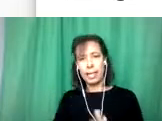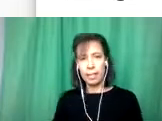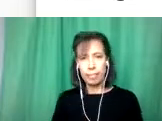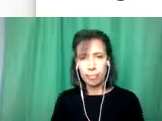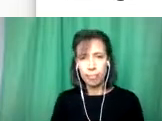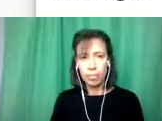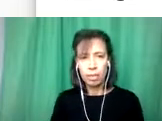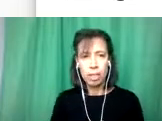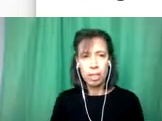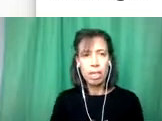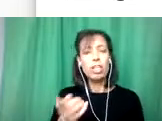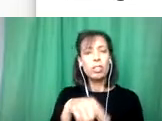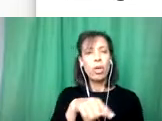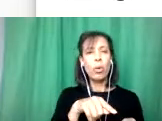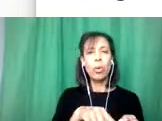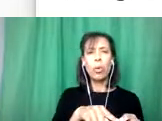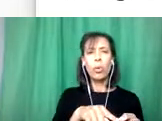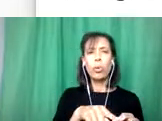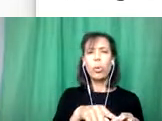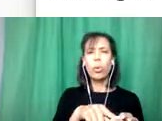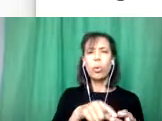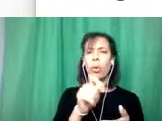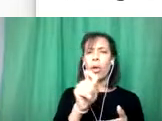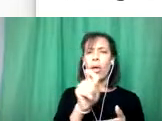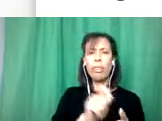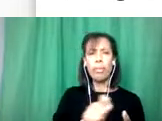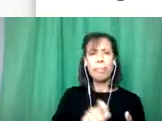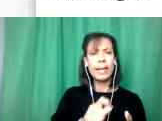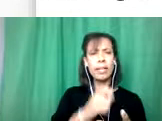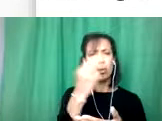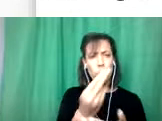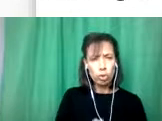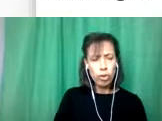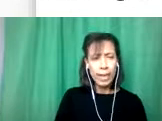and lots of you have done that. Thank you very much indeed. If you haven't done it, do it.